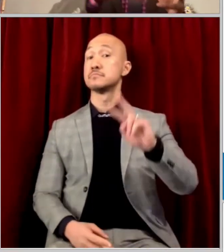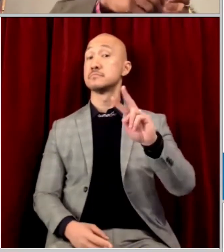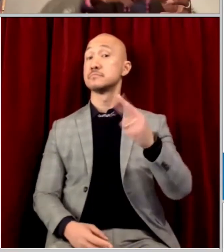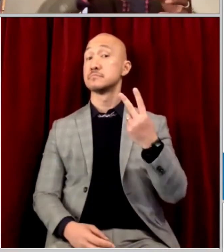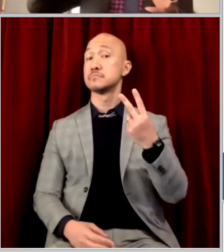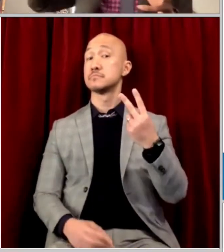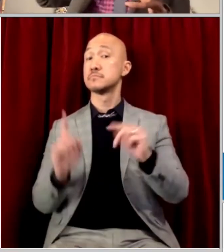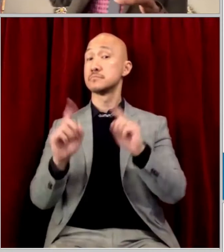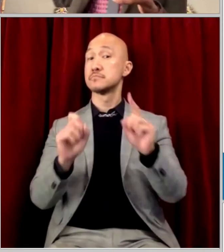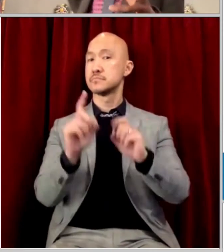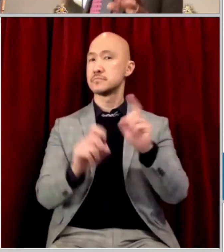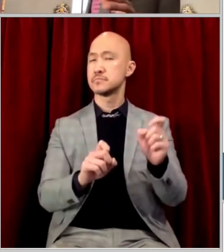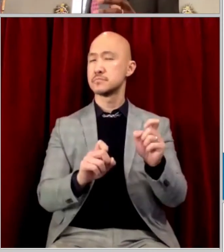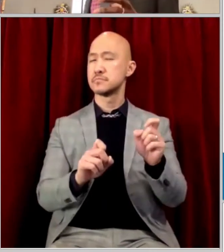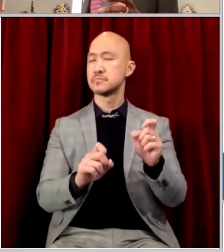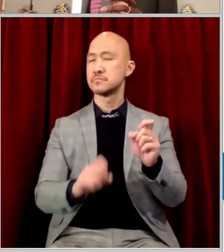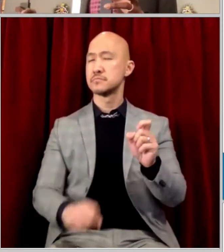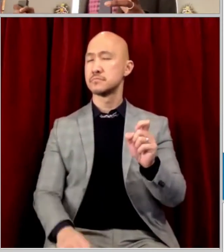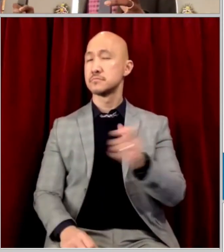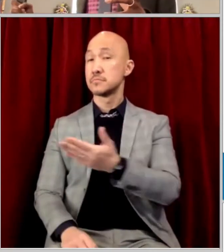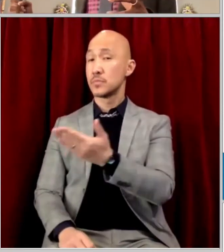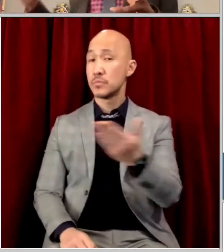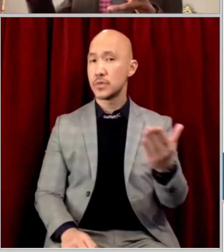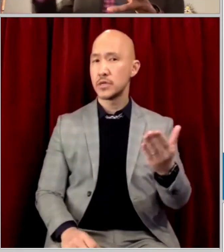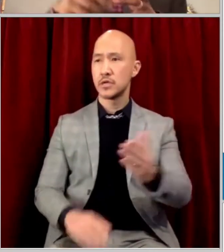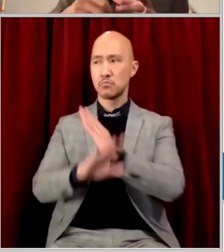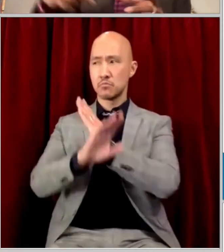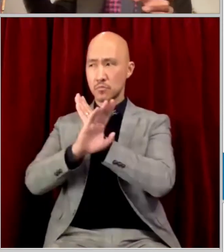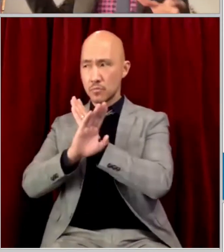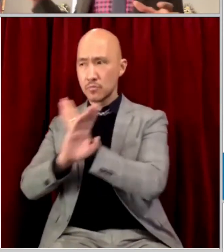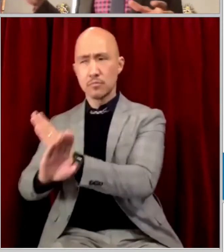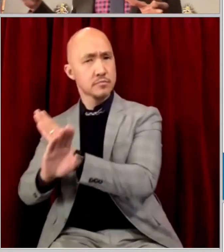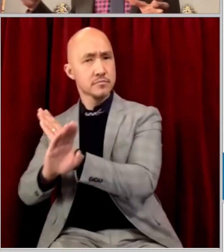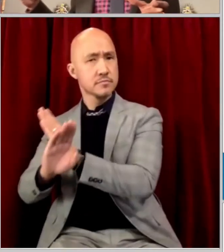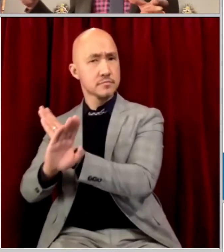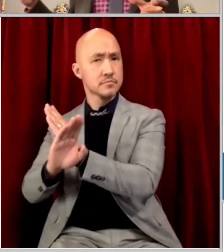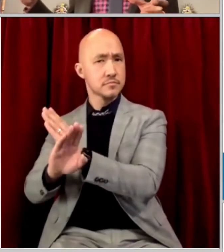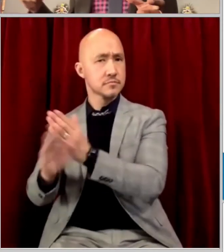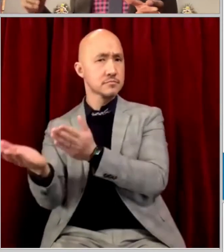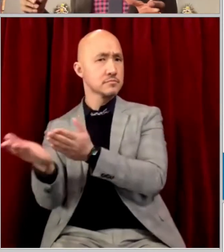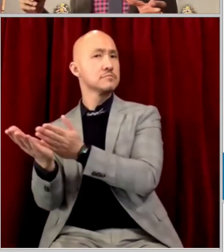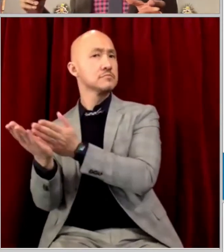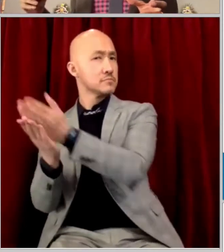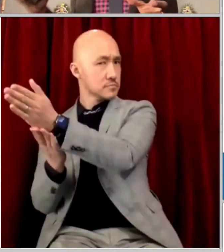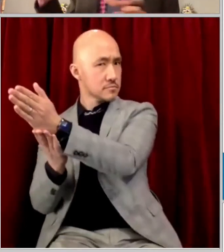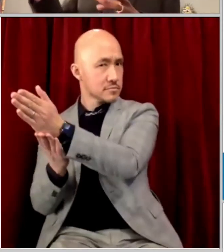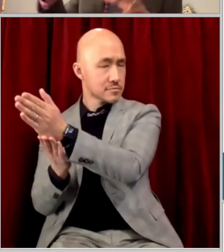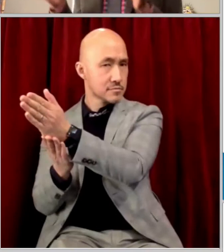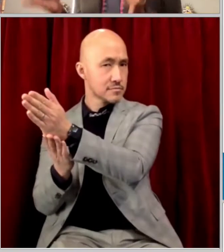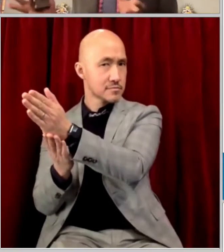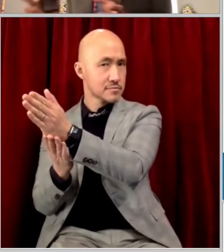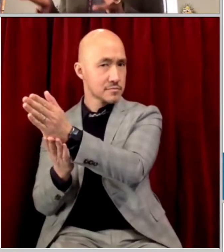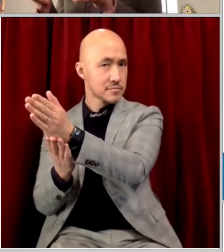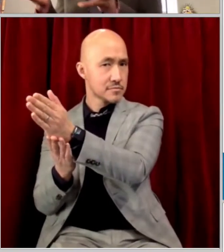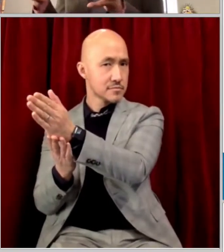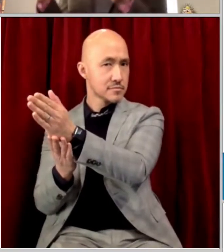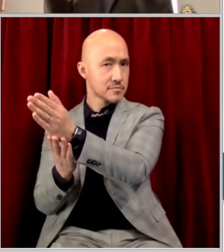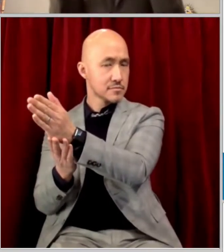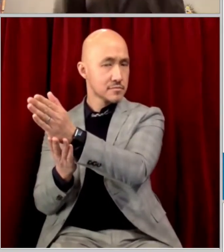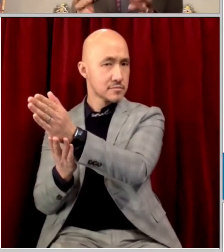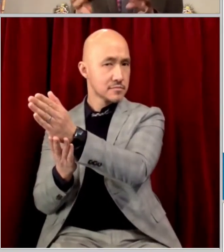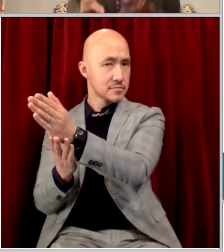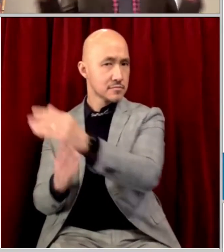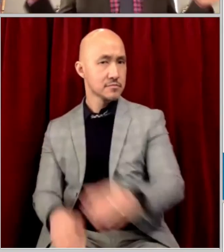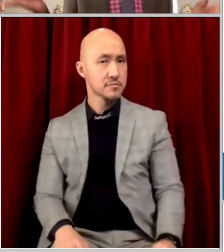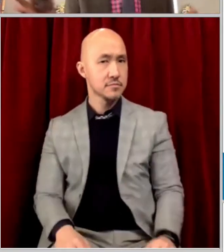in a world where there were no Christians. There was no God. What would that look like? We already know what it looks like when